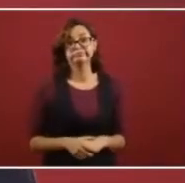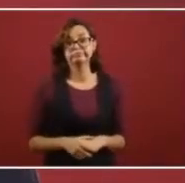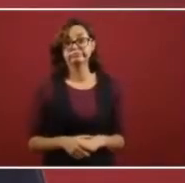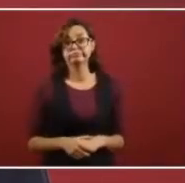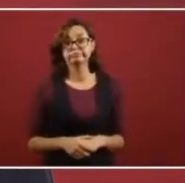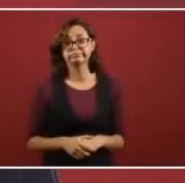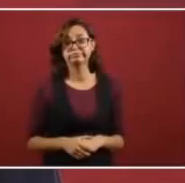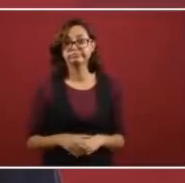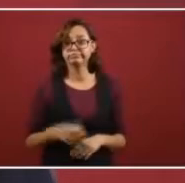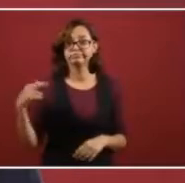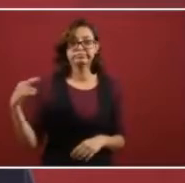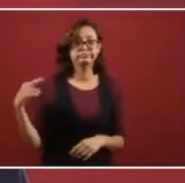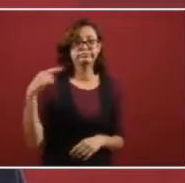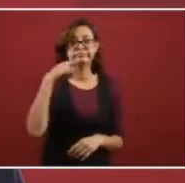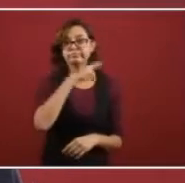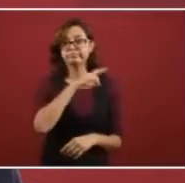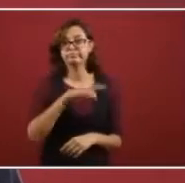off